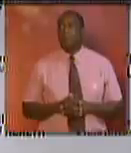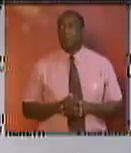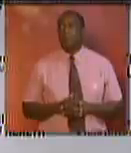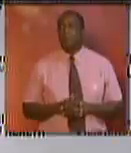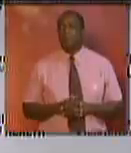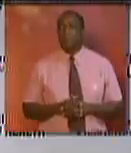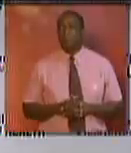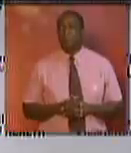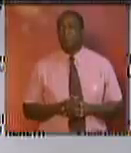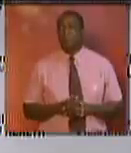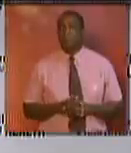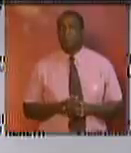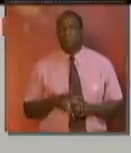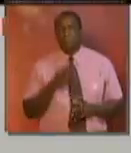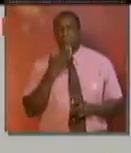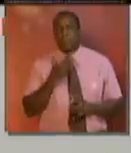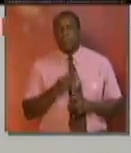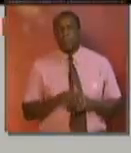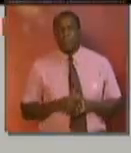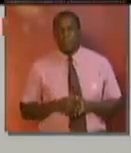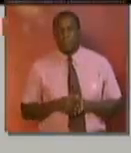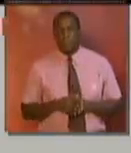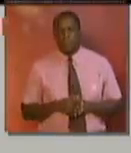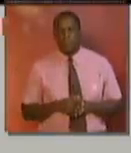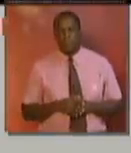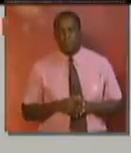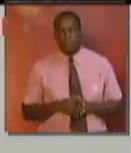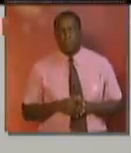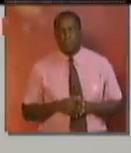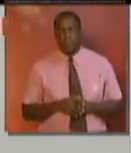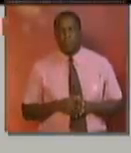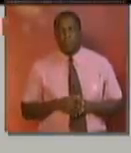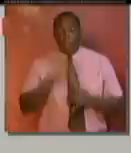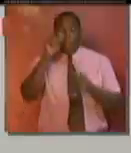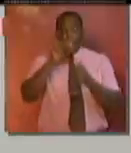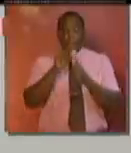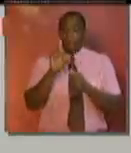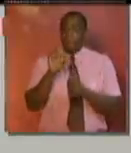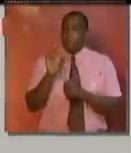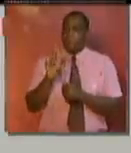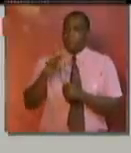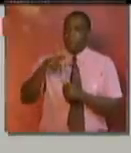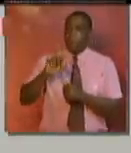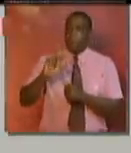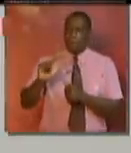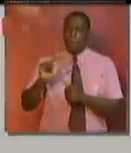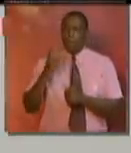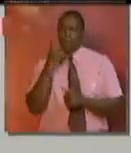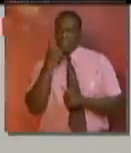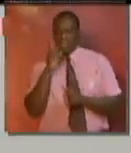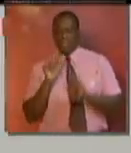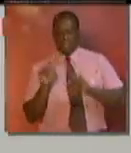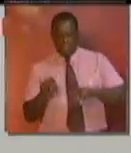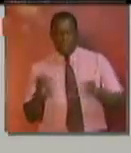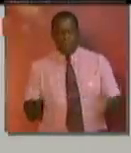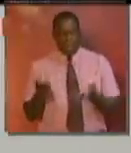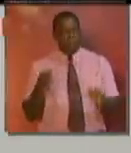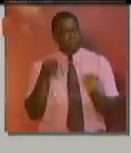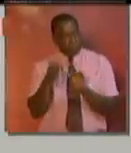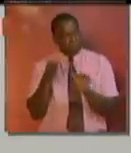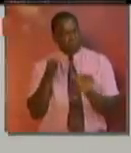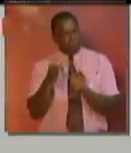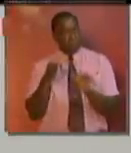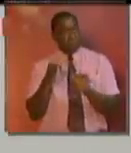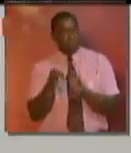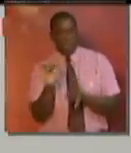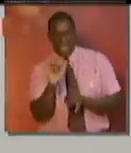Okay, thank you, Mr. Bihari. I believe that Dr. Joanne Paul has been on the program on a couple of occasions speaking about exactly